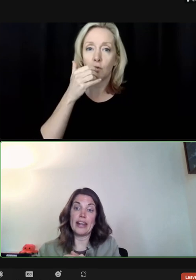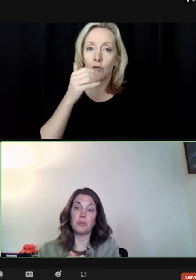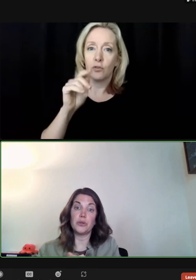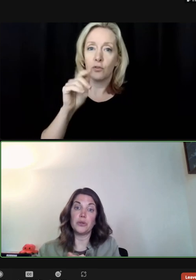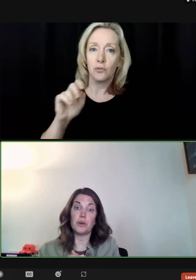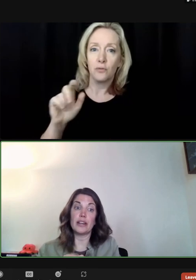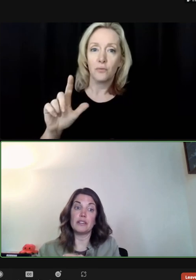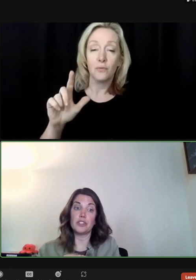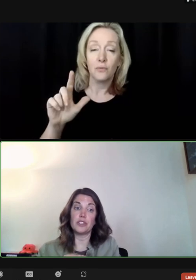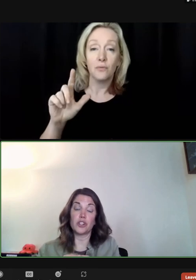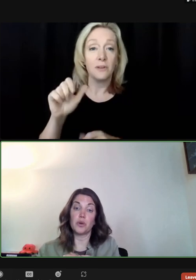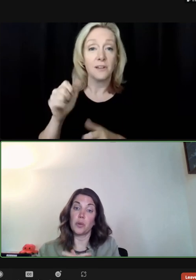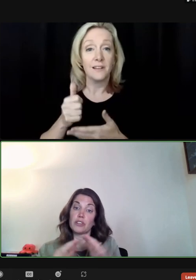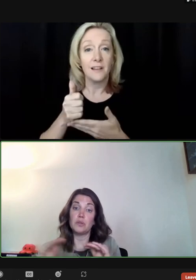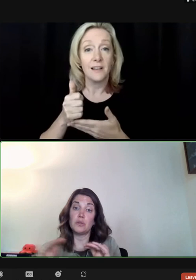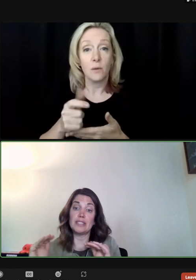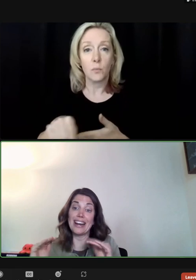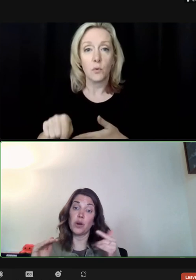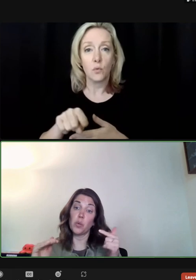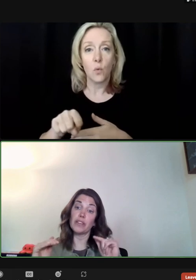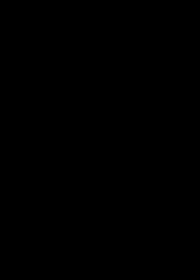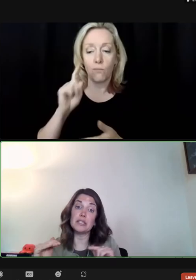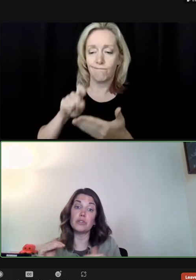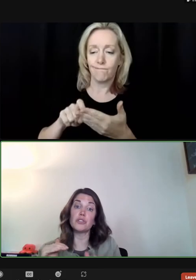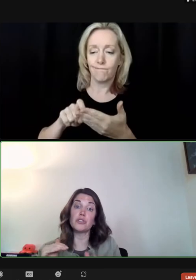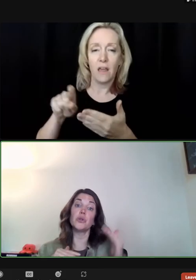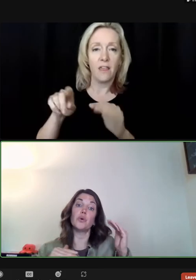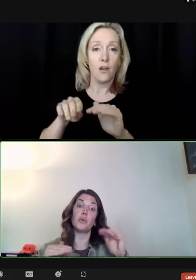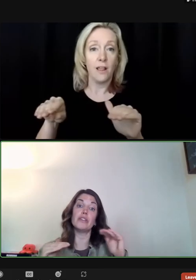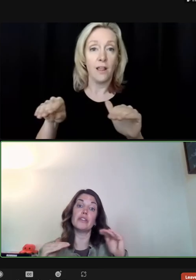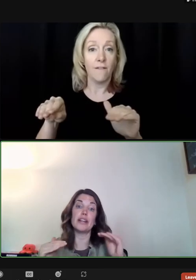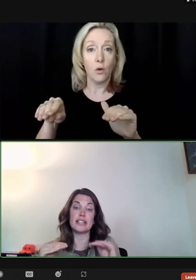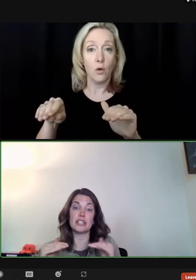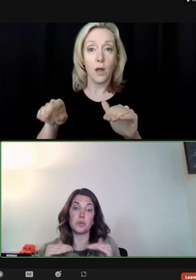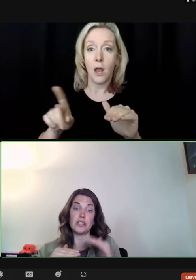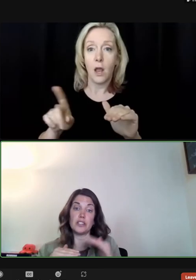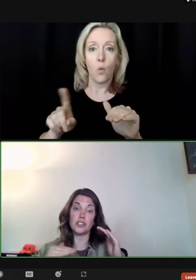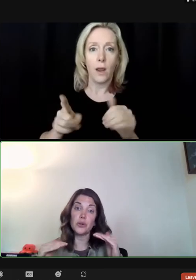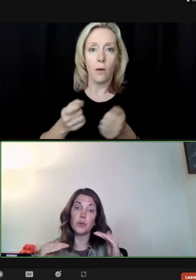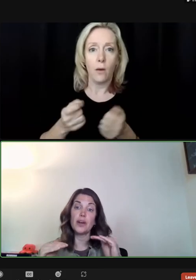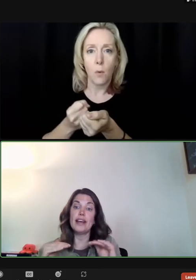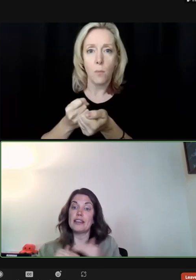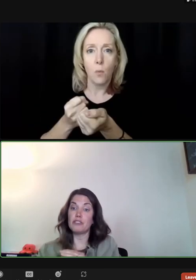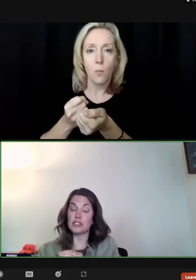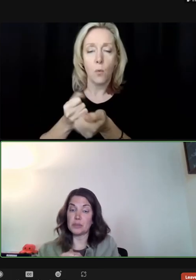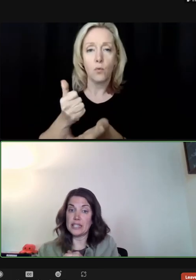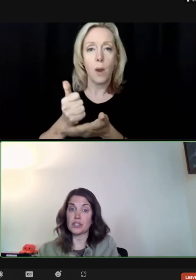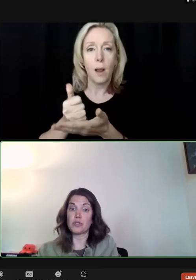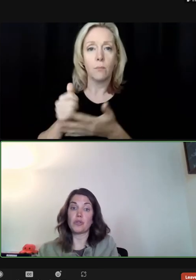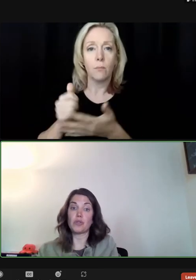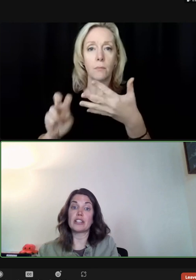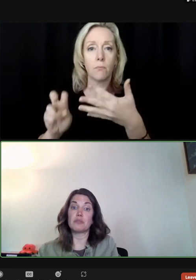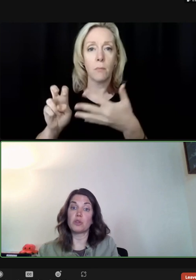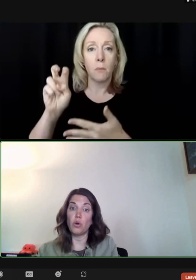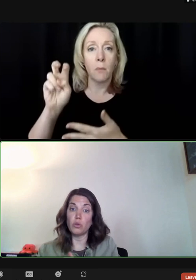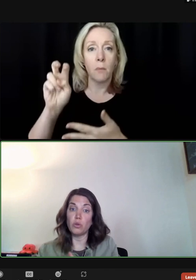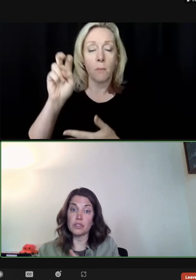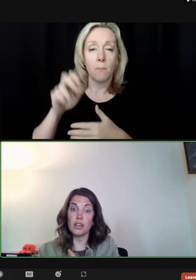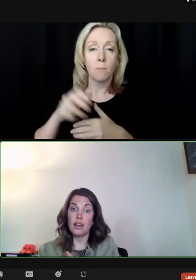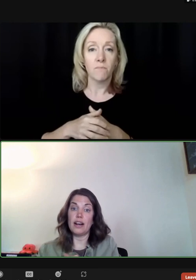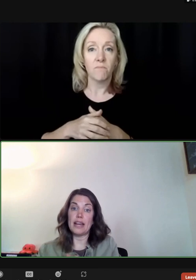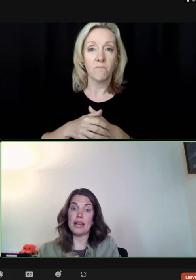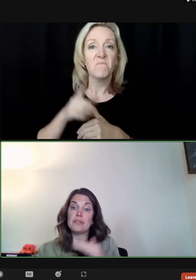it also can help you kind of determine where a student's at and where they need to build to. What are the next things we need to do? Give you some ideas for writing